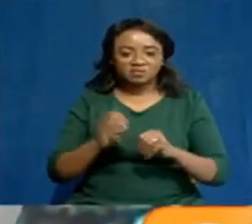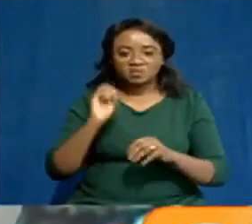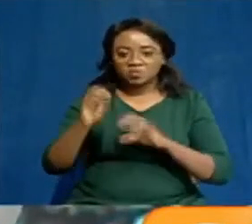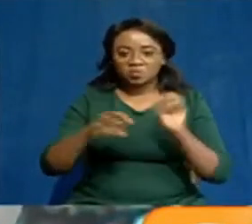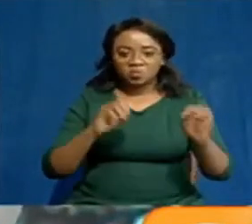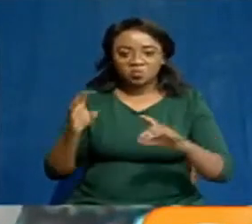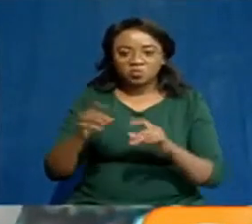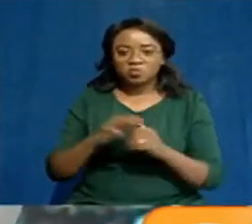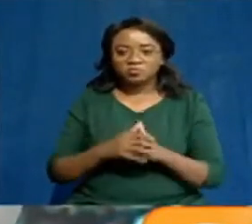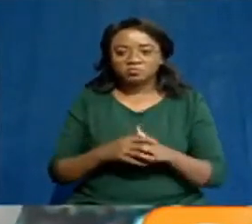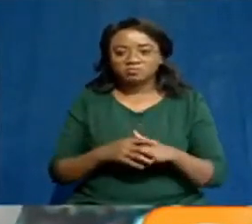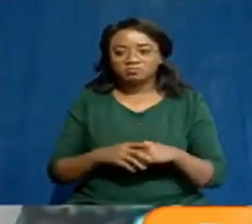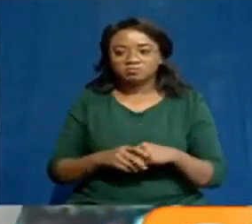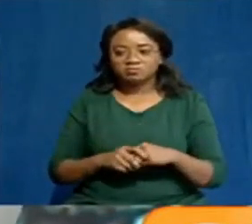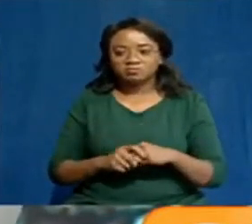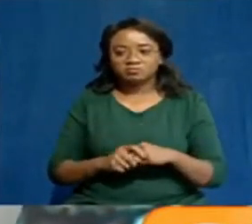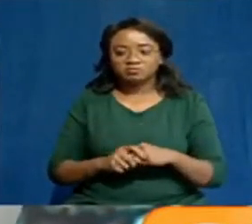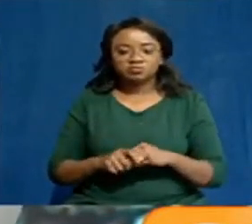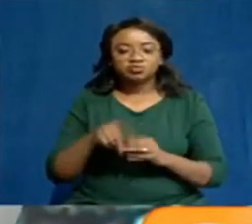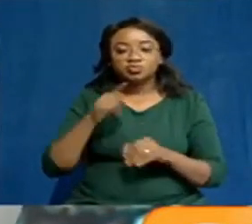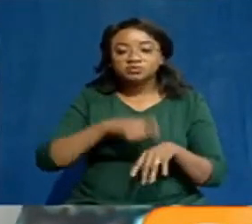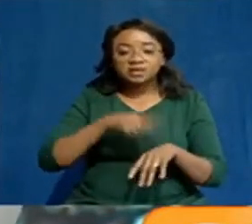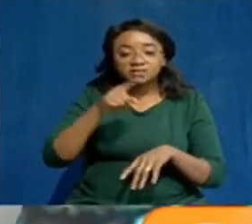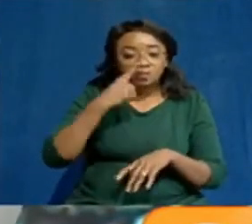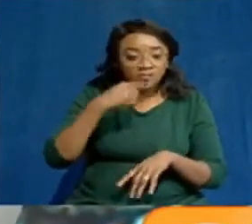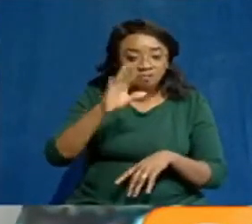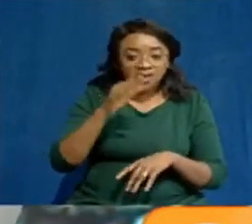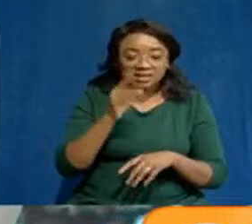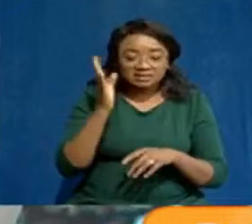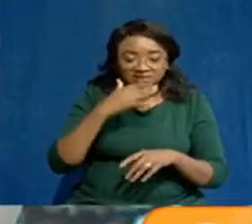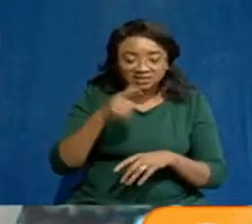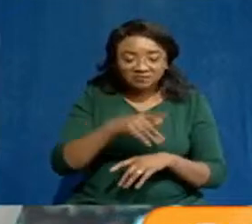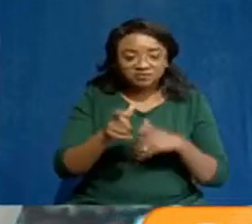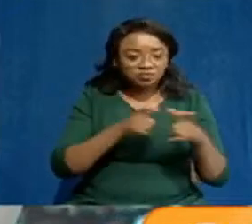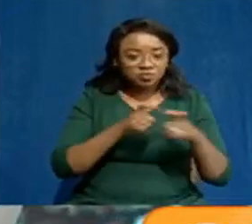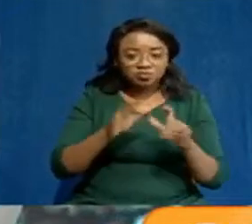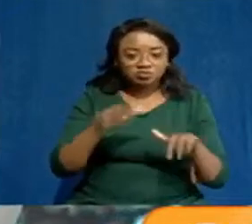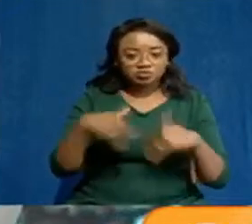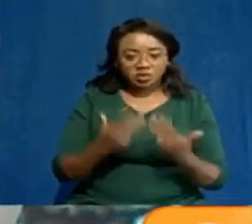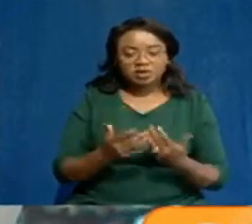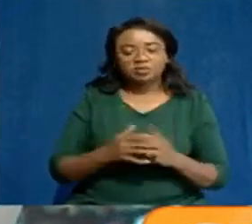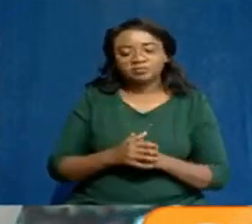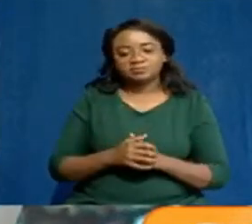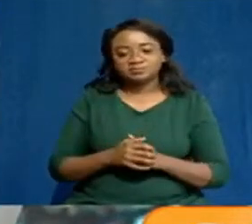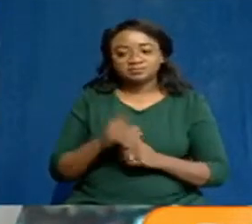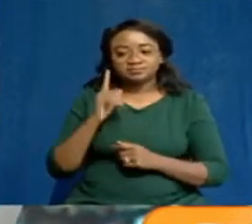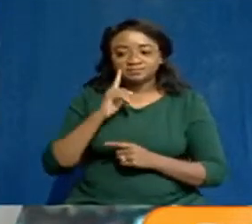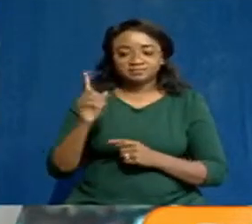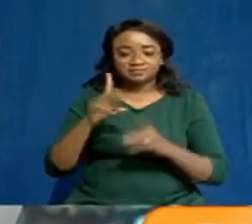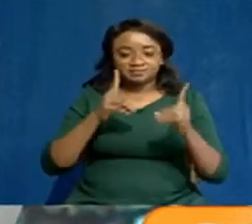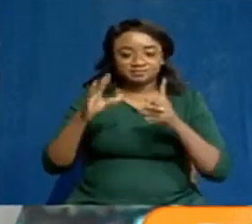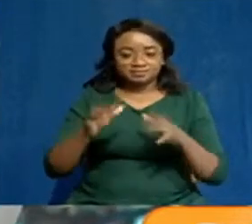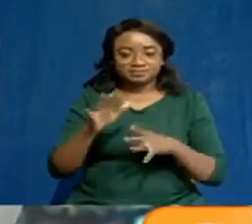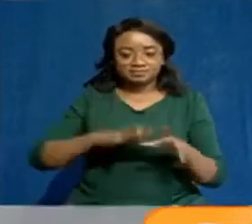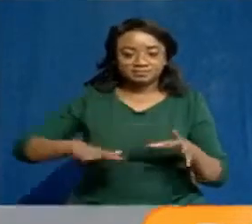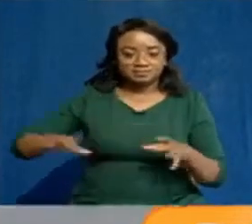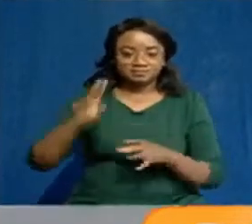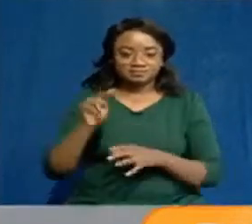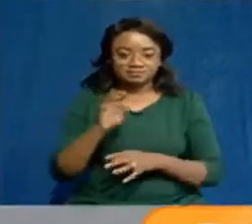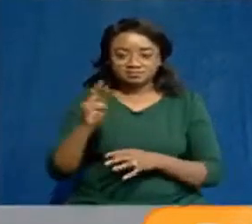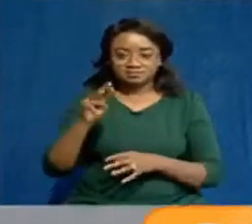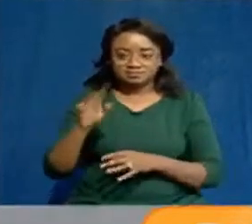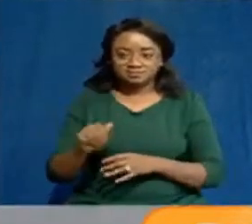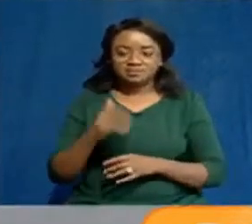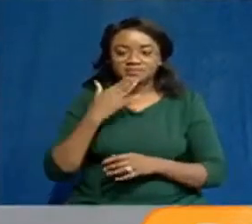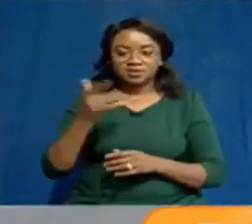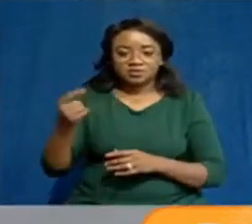Whenever you're in the house, what do you do with your waste? That's the first question you should always ask yourself. Dr. Ayub Masharia, Director of Environmental Enforcement, NEMA, thank you very much for